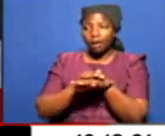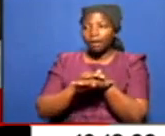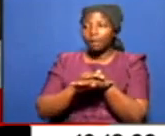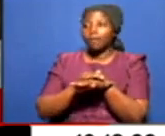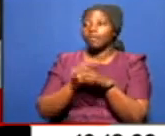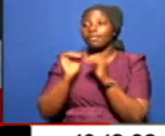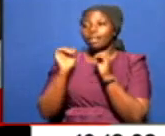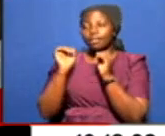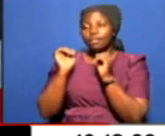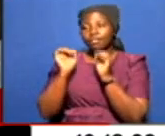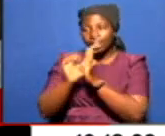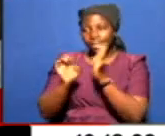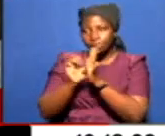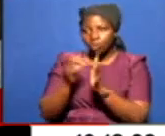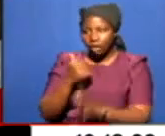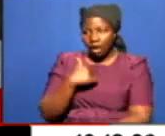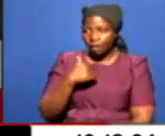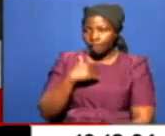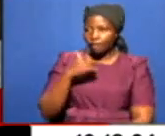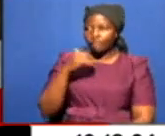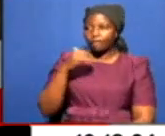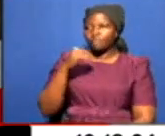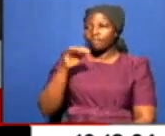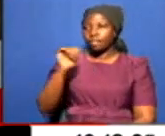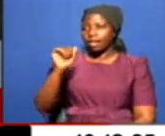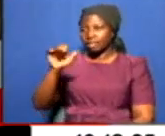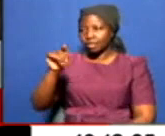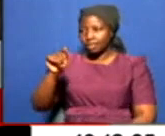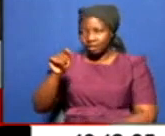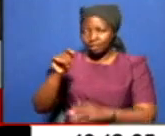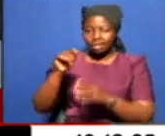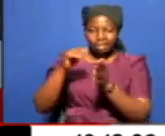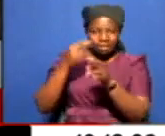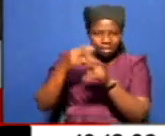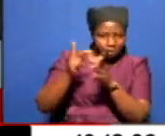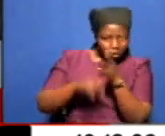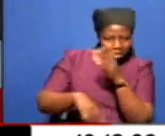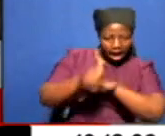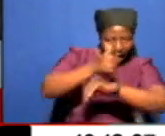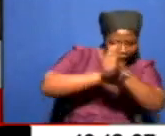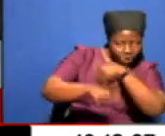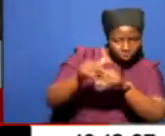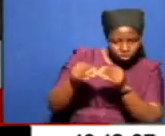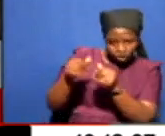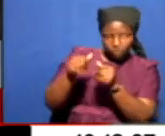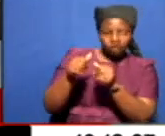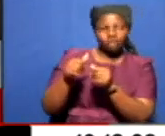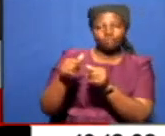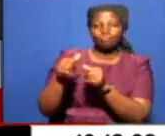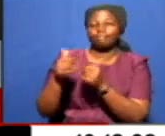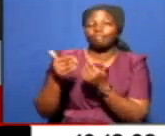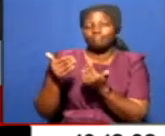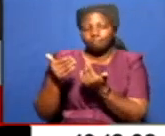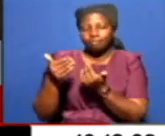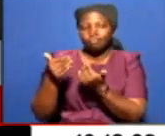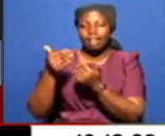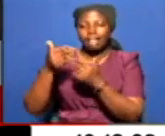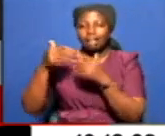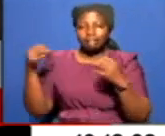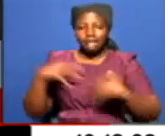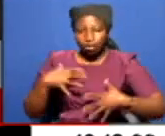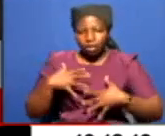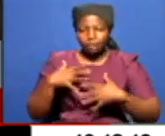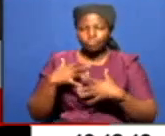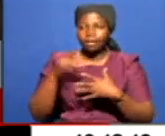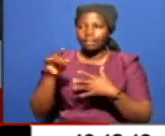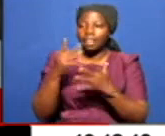and ACT is Action Counters Terrorism. So these are tools that we use to highlight issues of